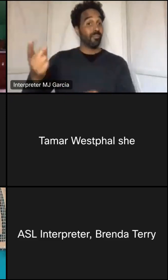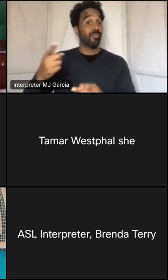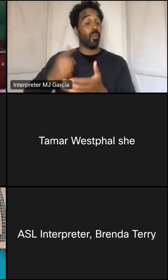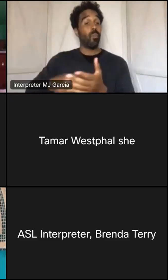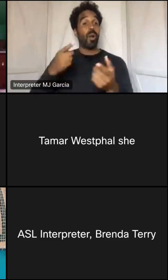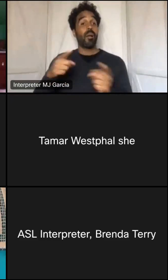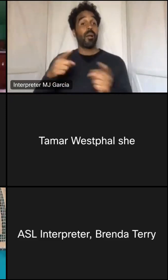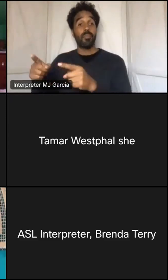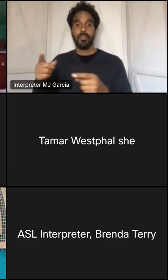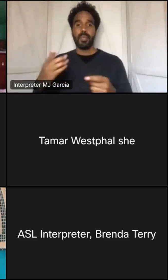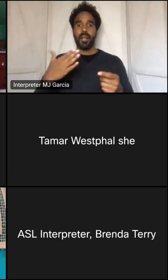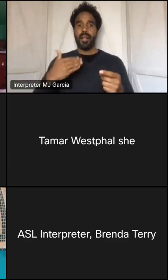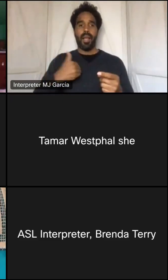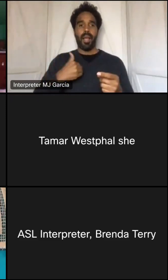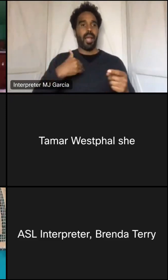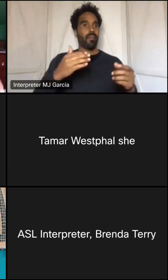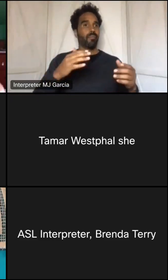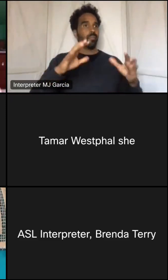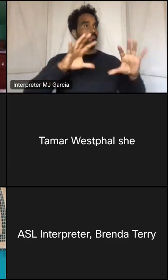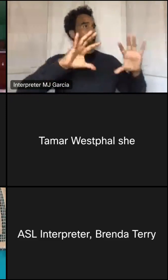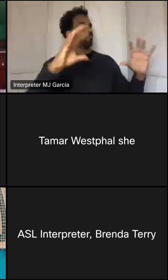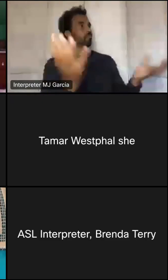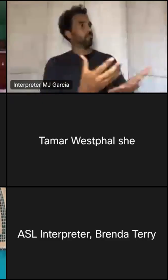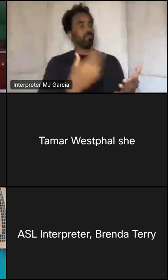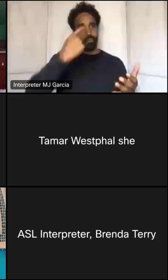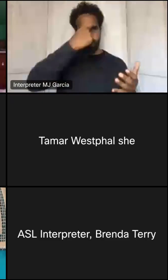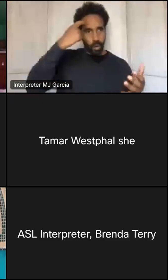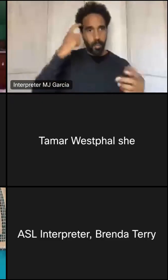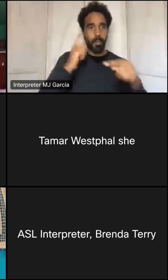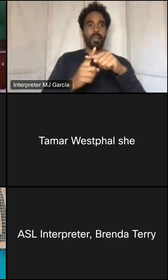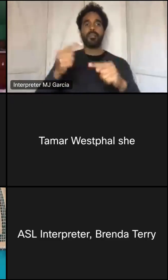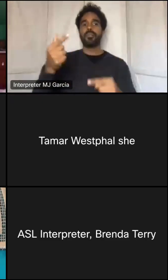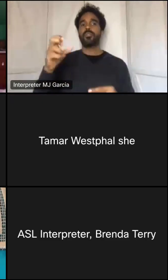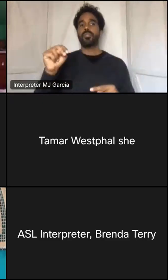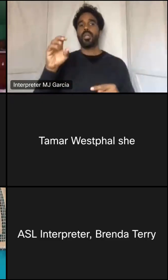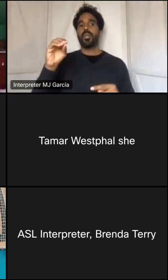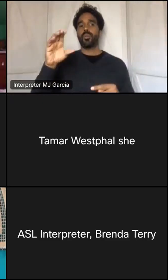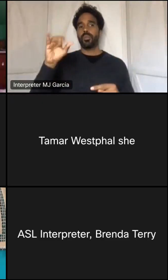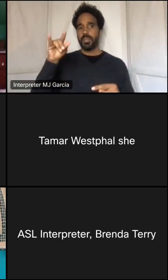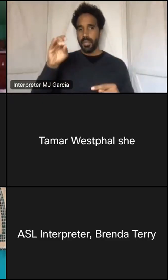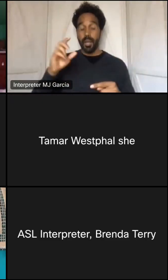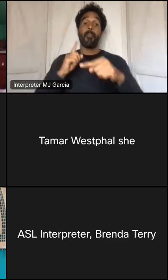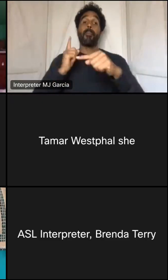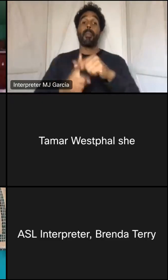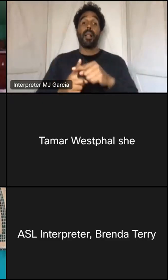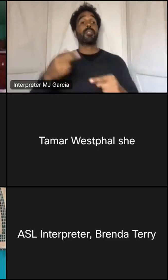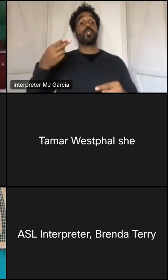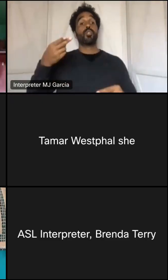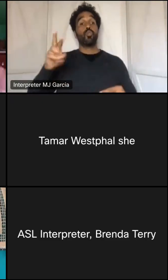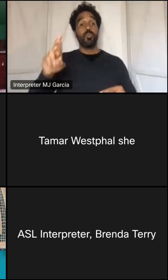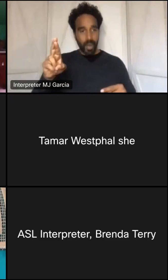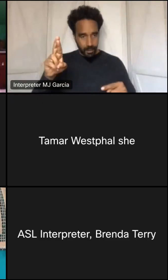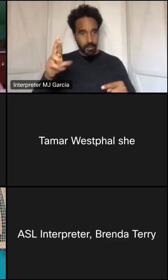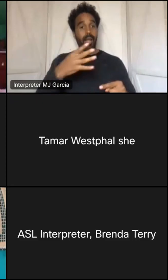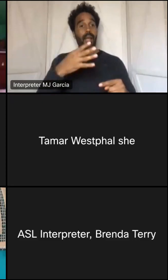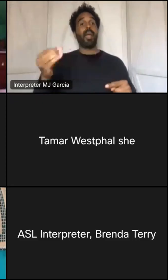collective and historical trauma and genocide and the legacies of that. We're also holding human rights and social justice. And while we're thinking